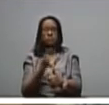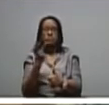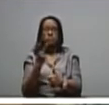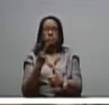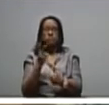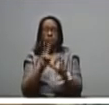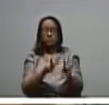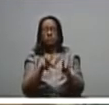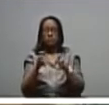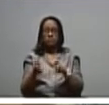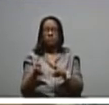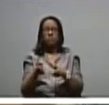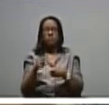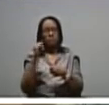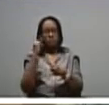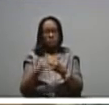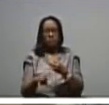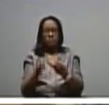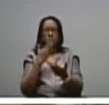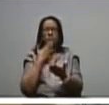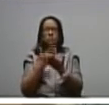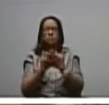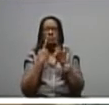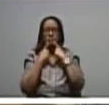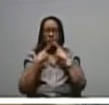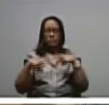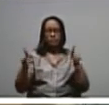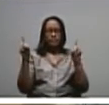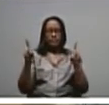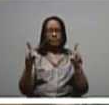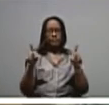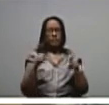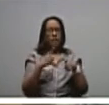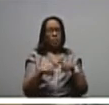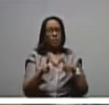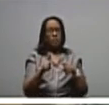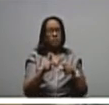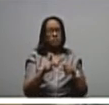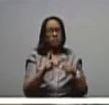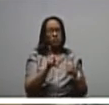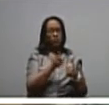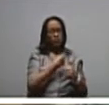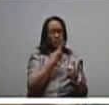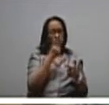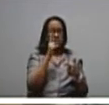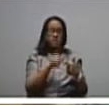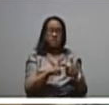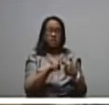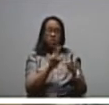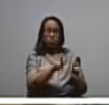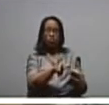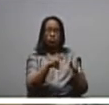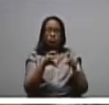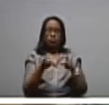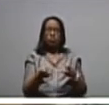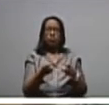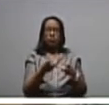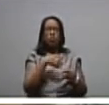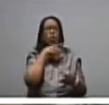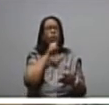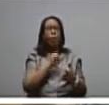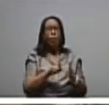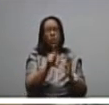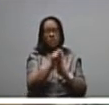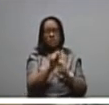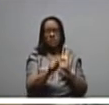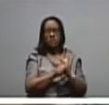gospel. But those first two readings, the Old Testament and the